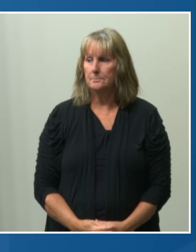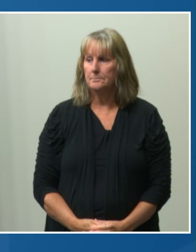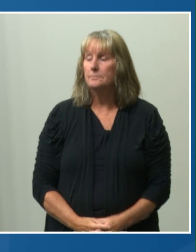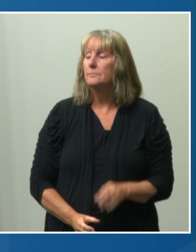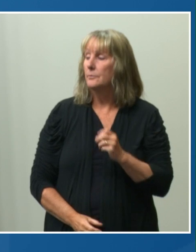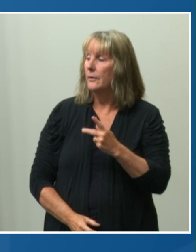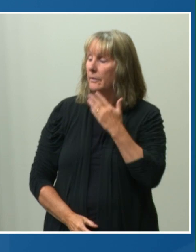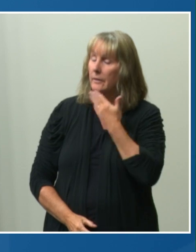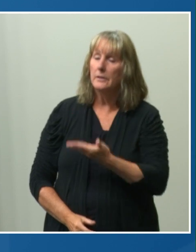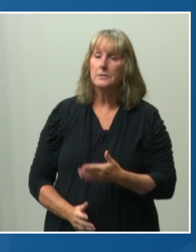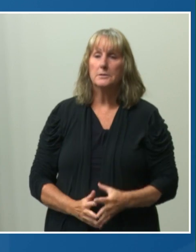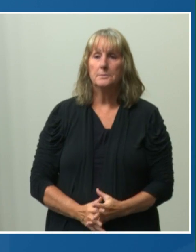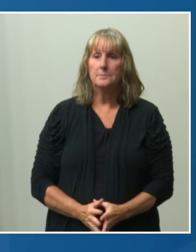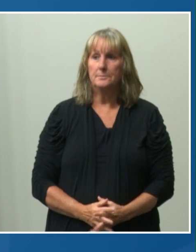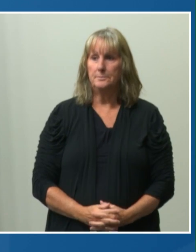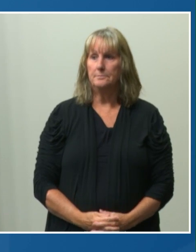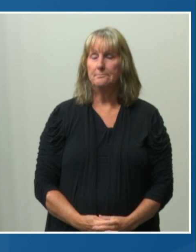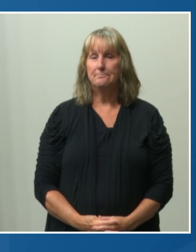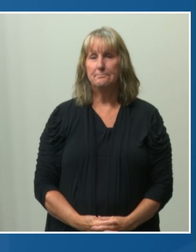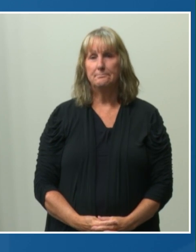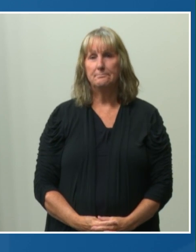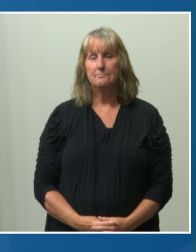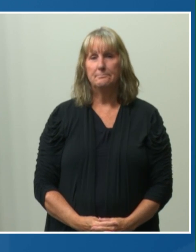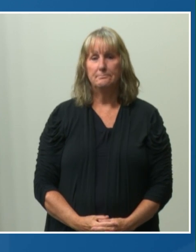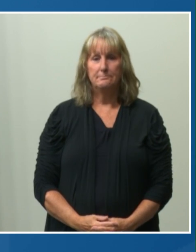Okay, thank you. Sure.